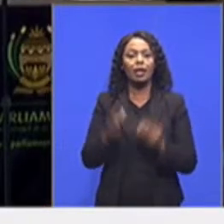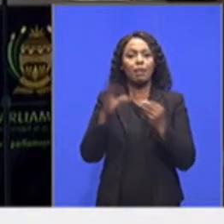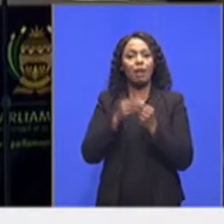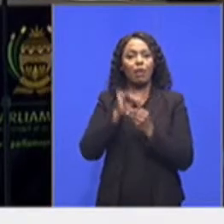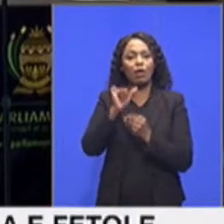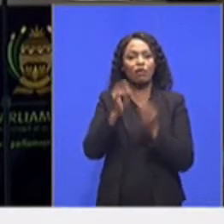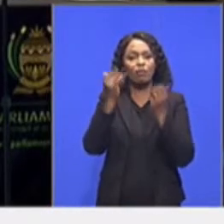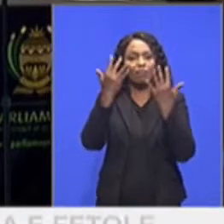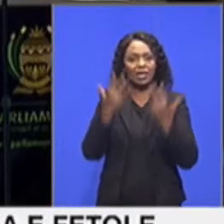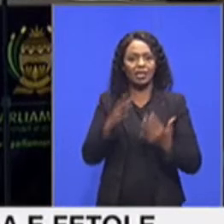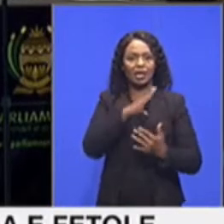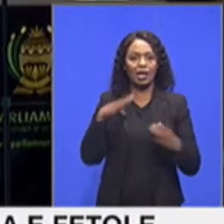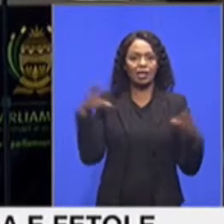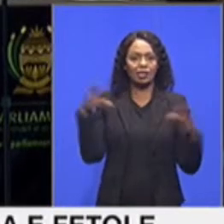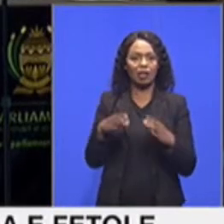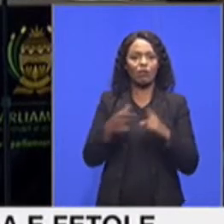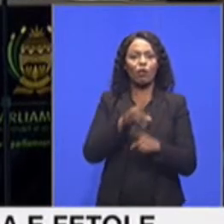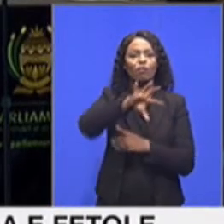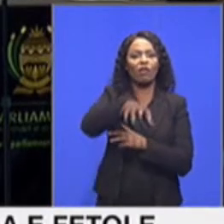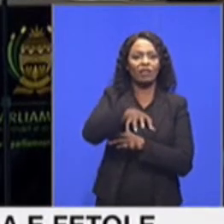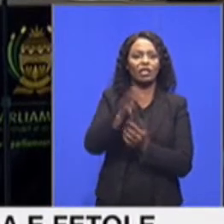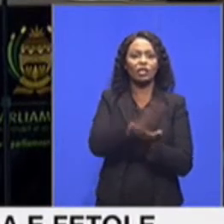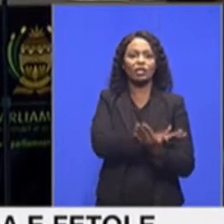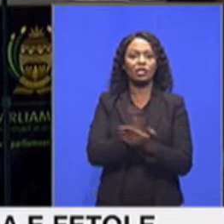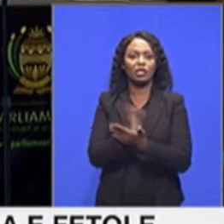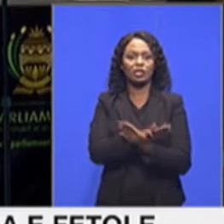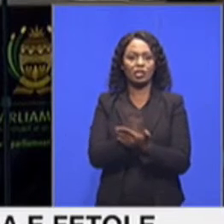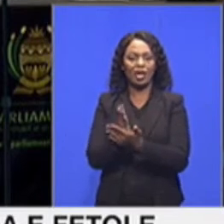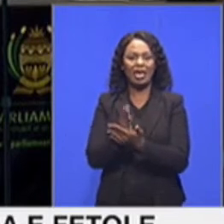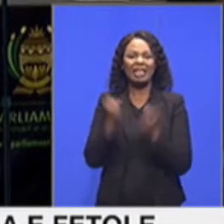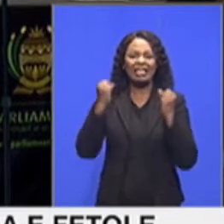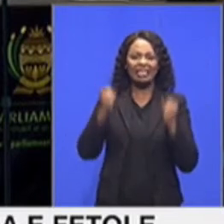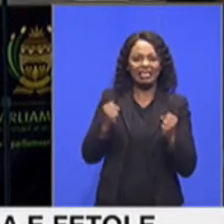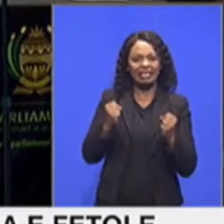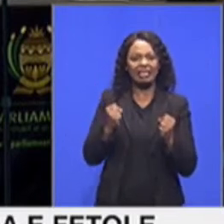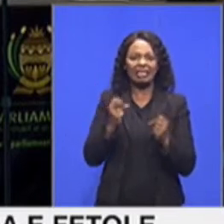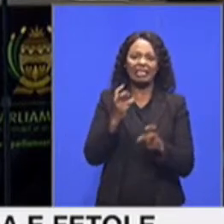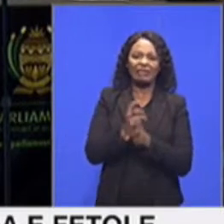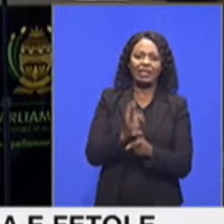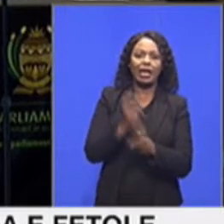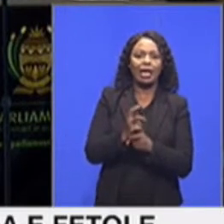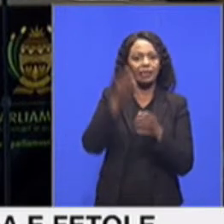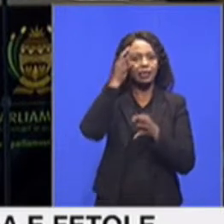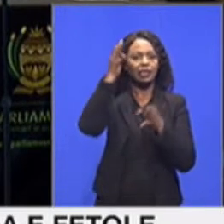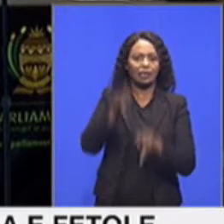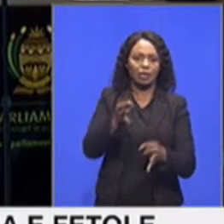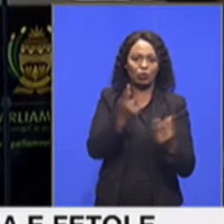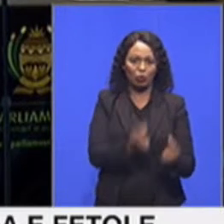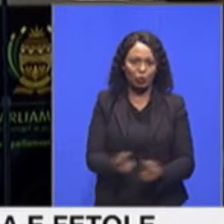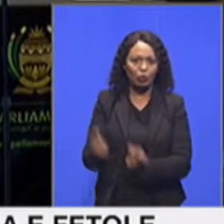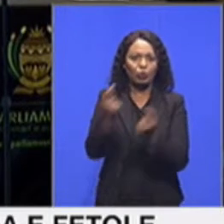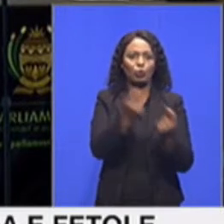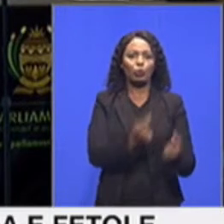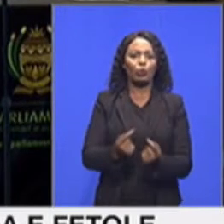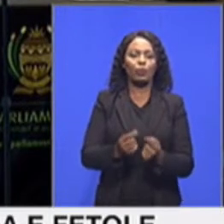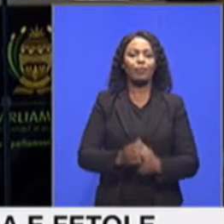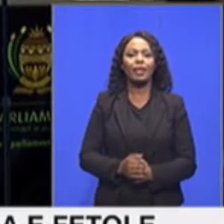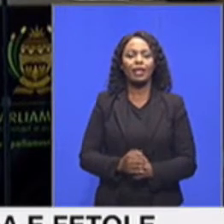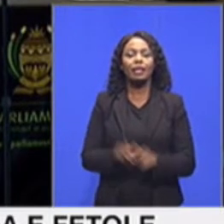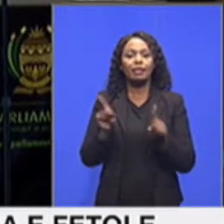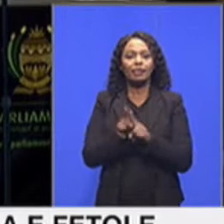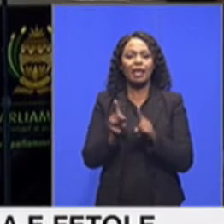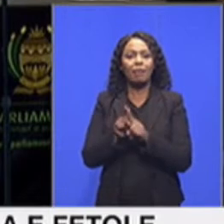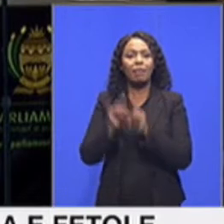from the provinces who shared the load of tough decisions that have to be made. Similarly to the Parliamentary